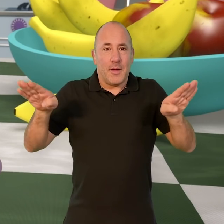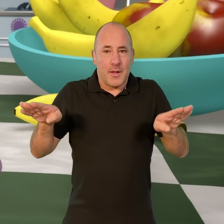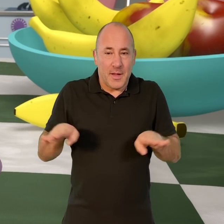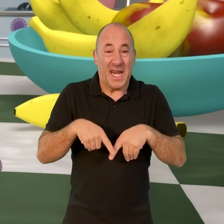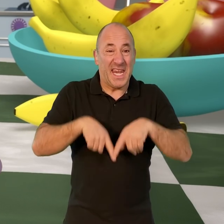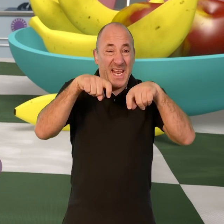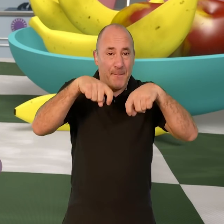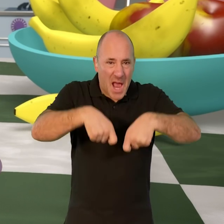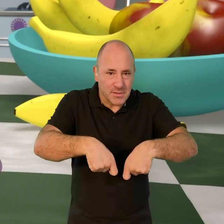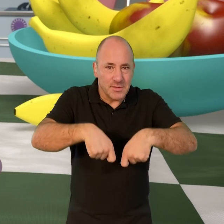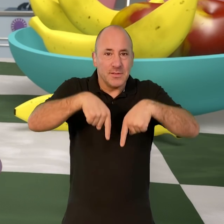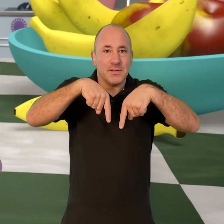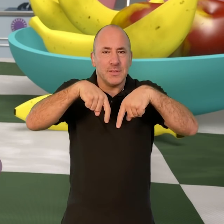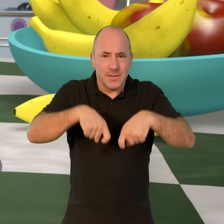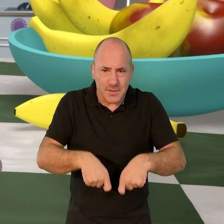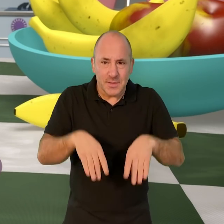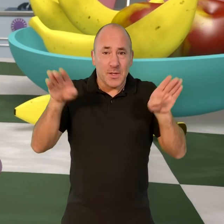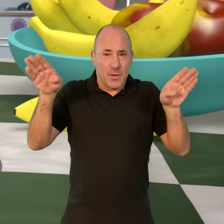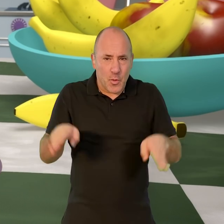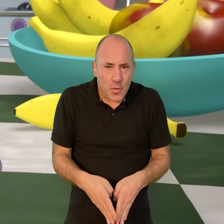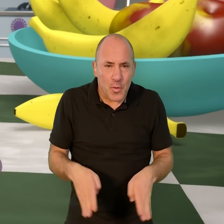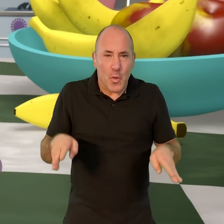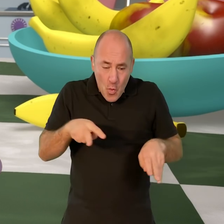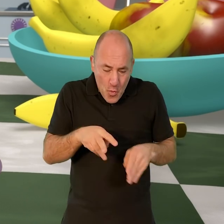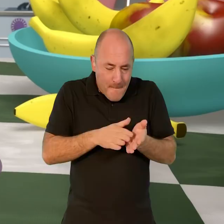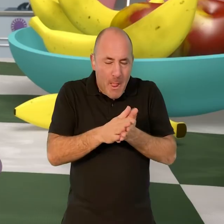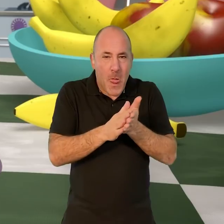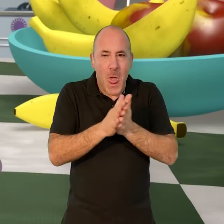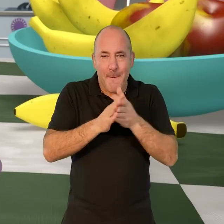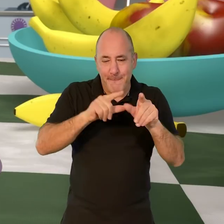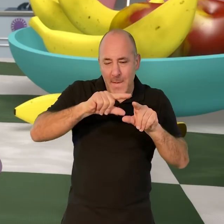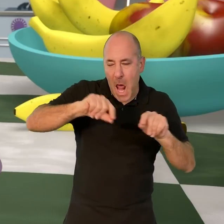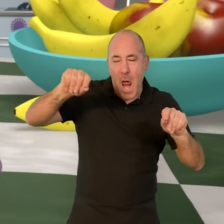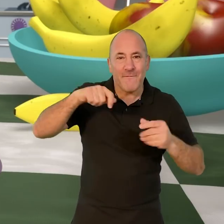your wings and bend your knees at the same time.